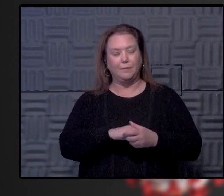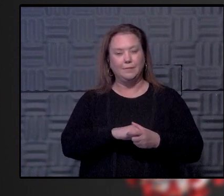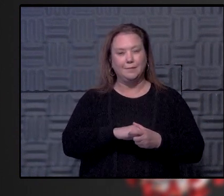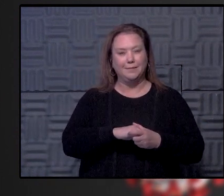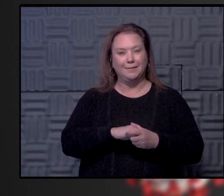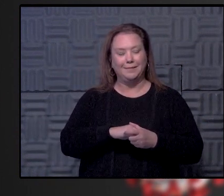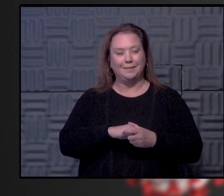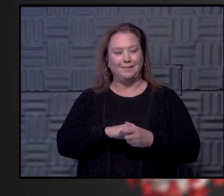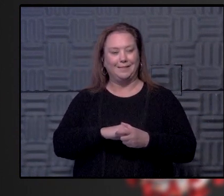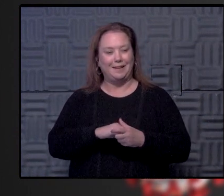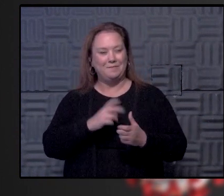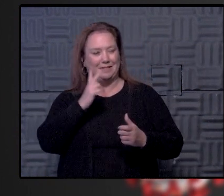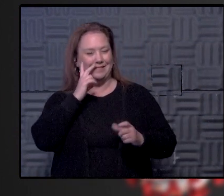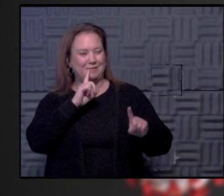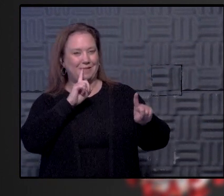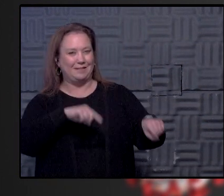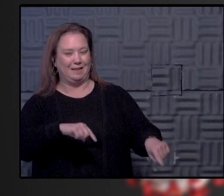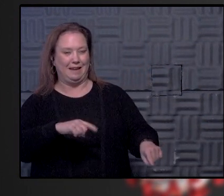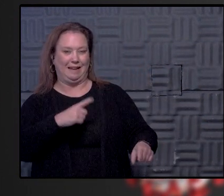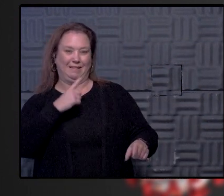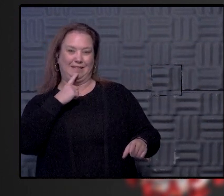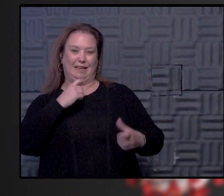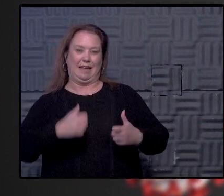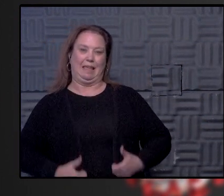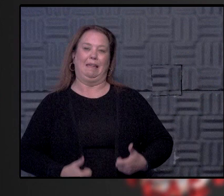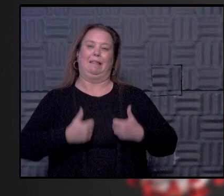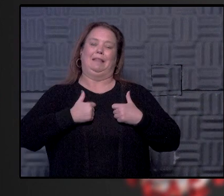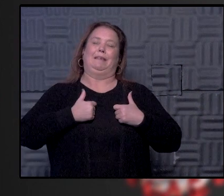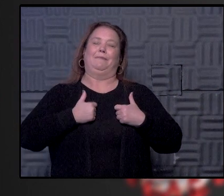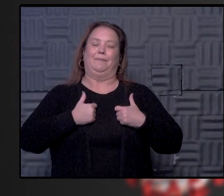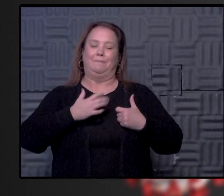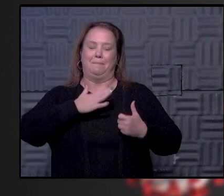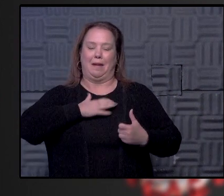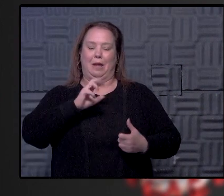going to see how you answer this question because I'm going to tell you how I live my life.